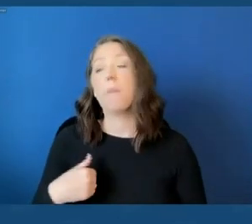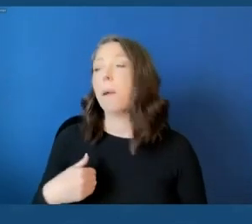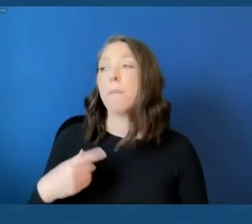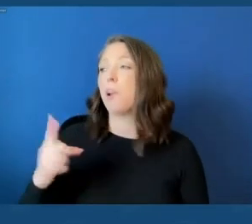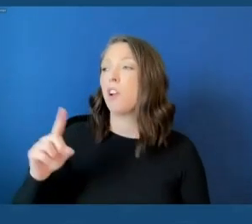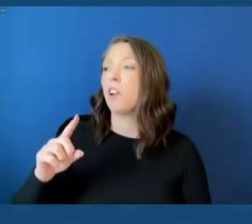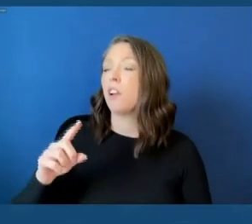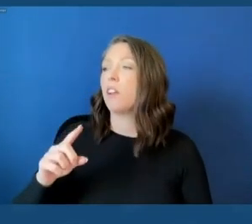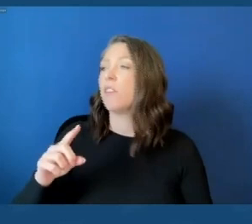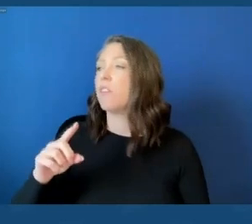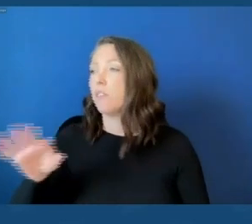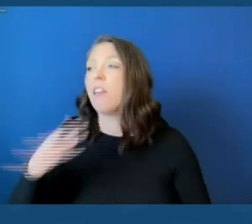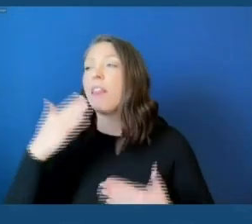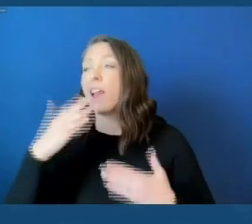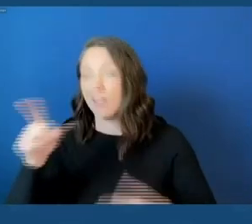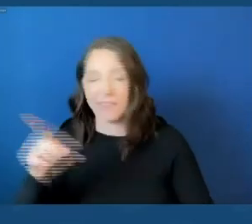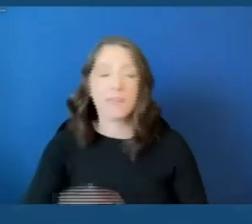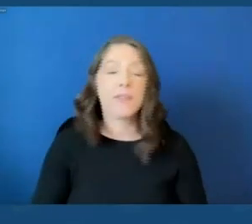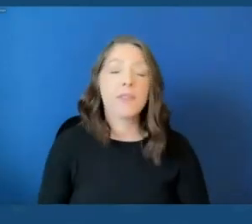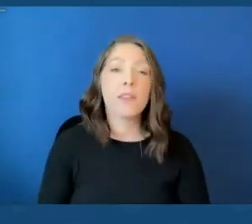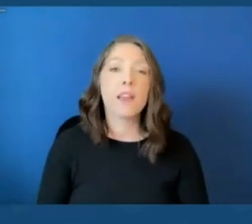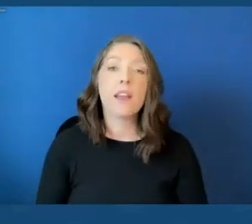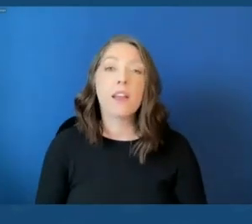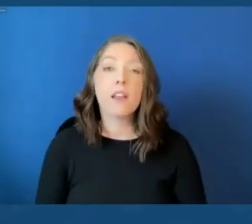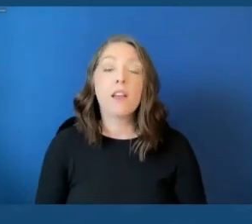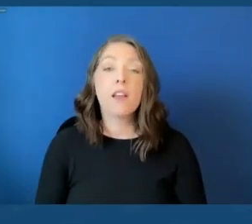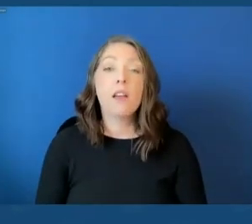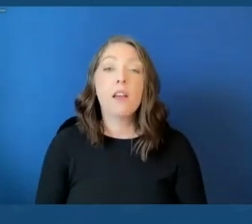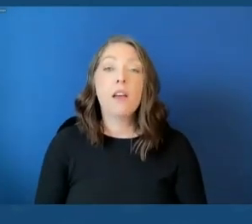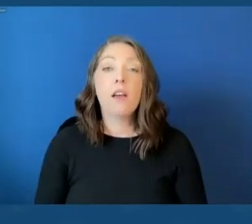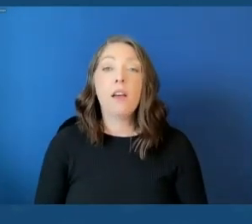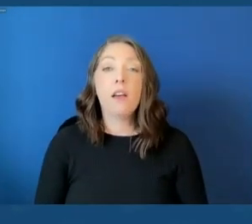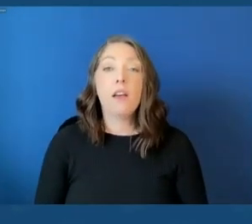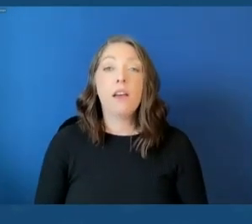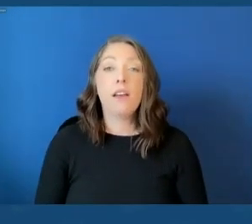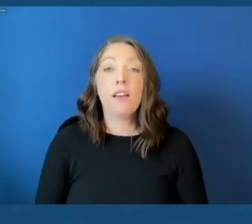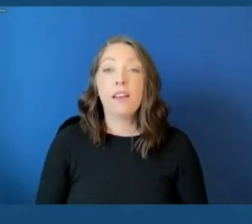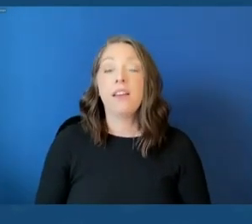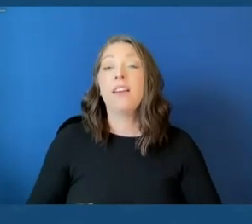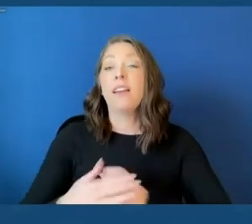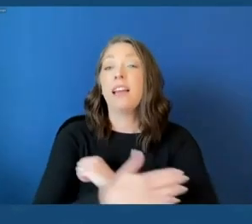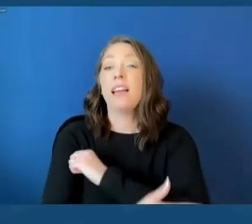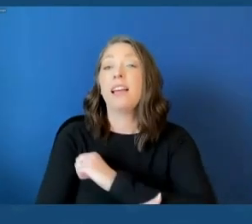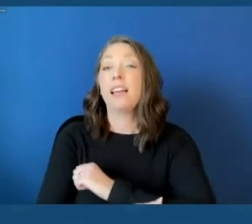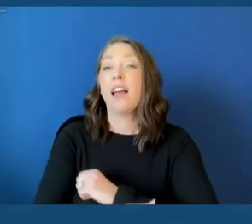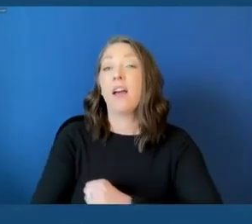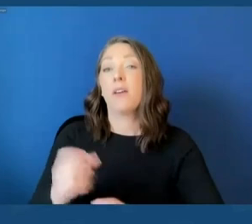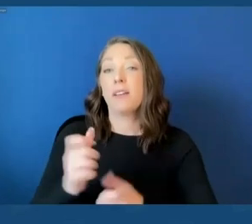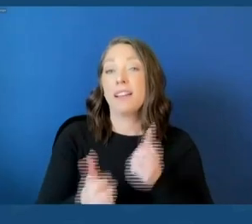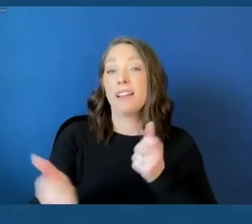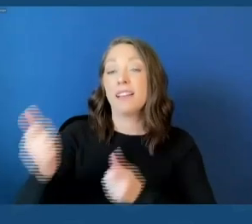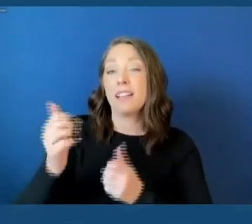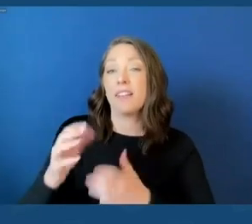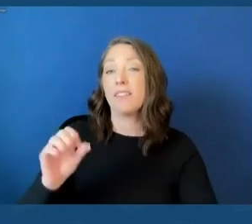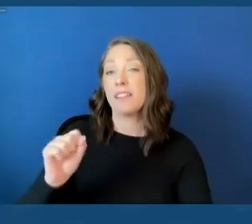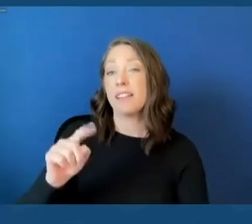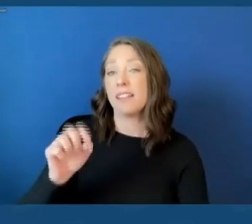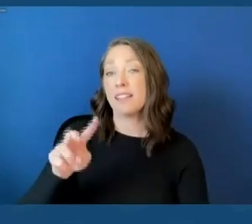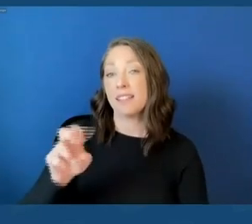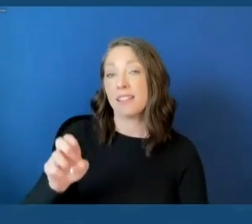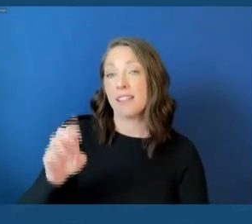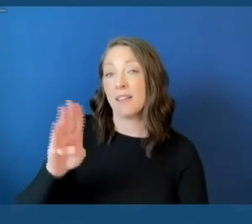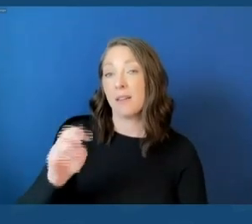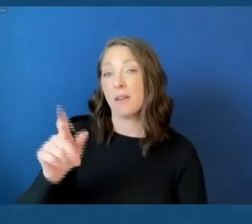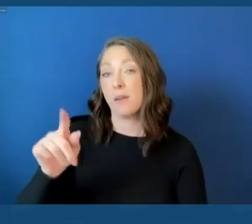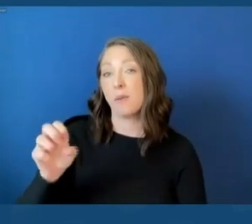here. And to outgoing County Executive Steve Bellone, we have stand at the podium wearing